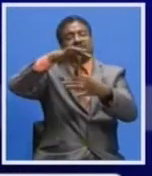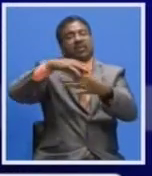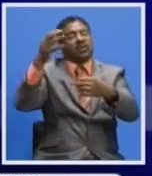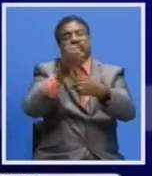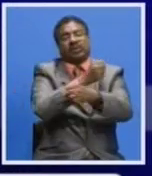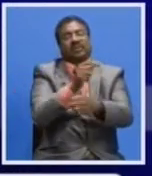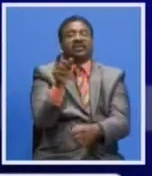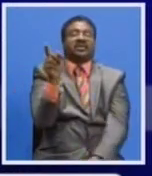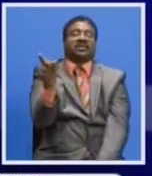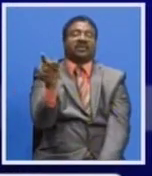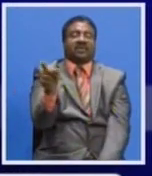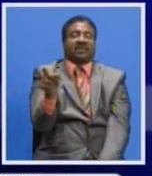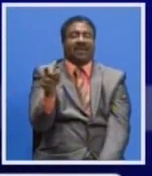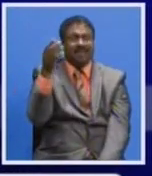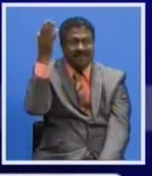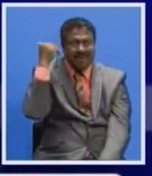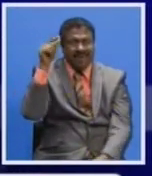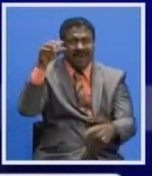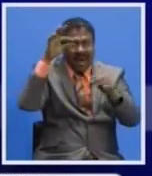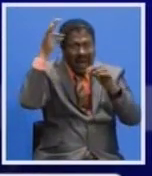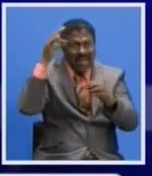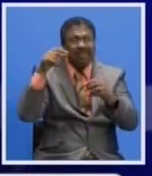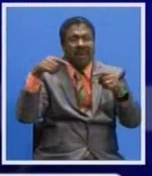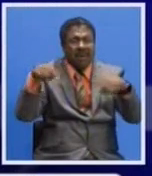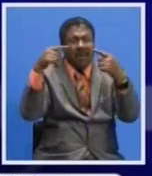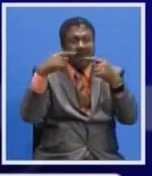state after its Arab Spring uprising.